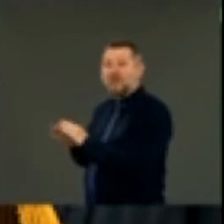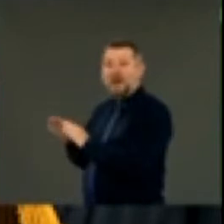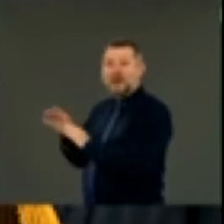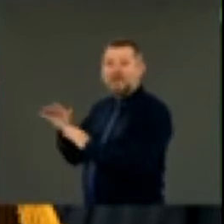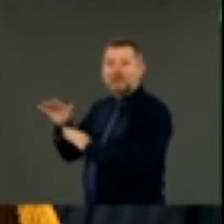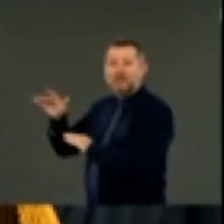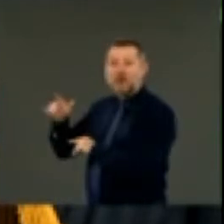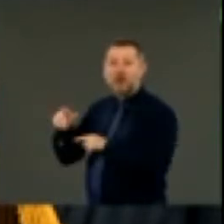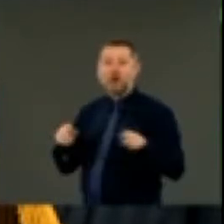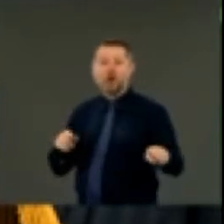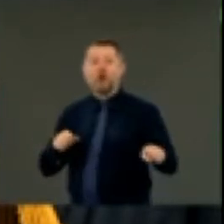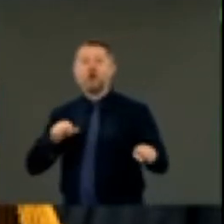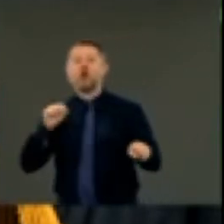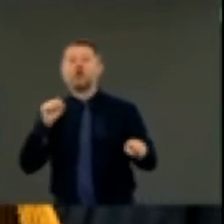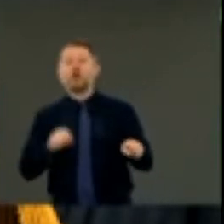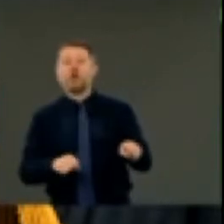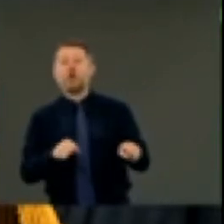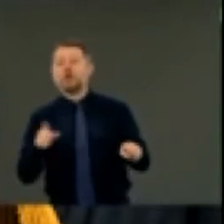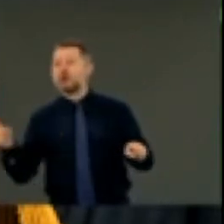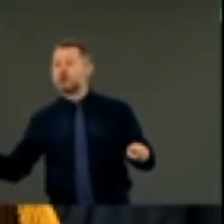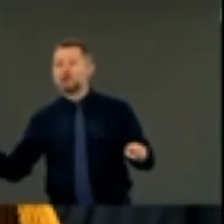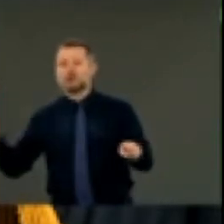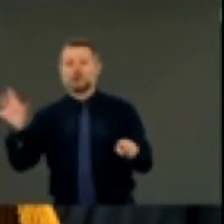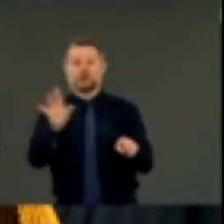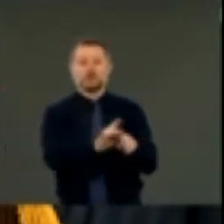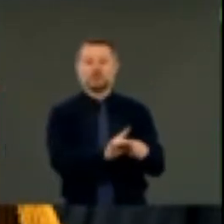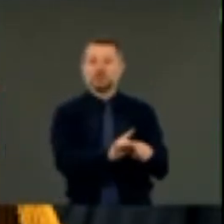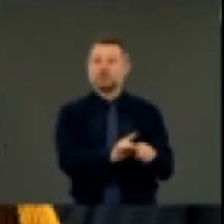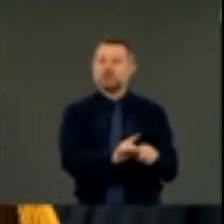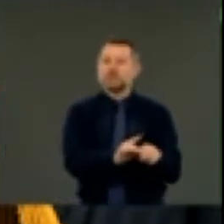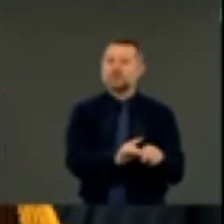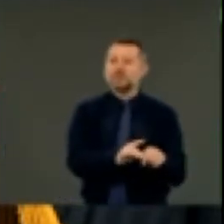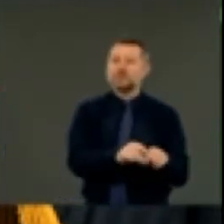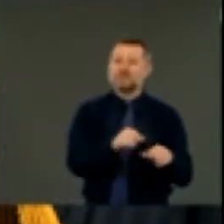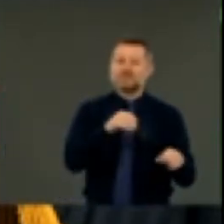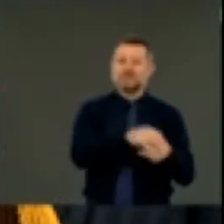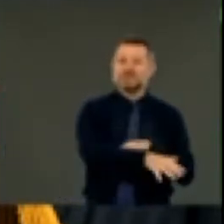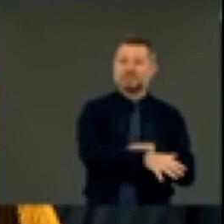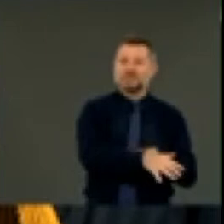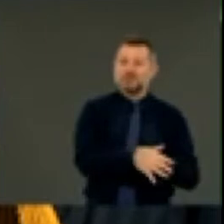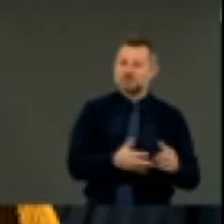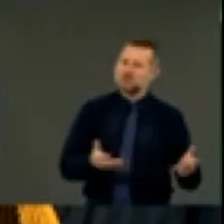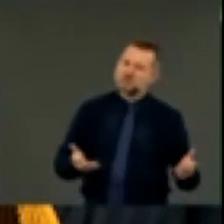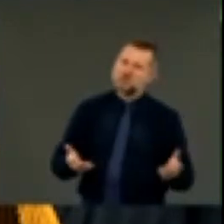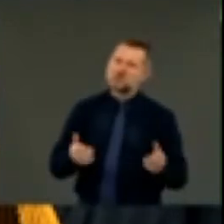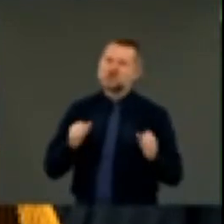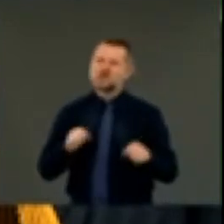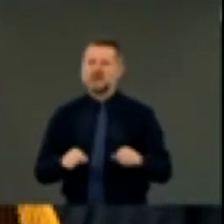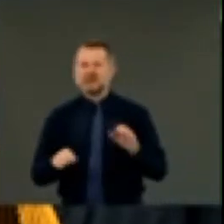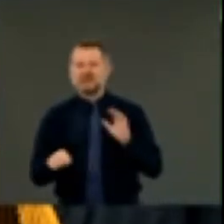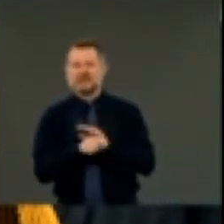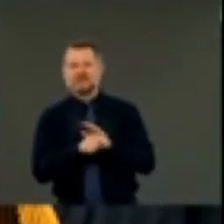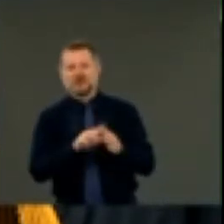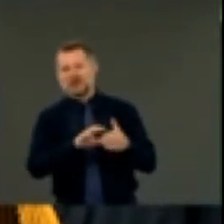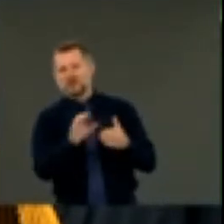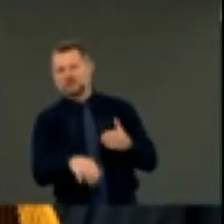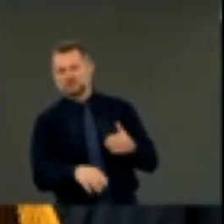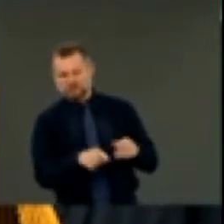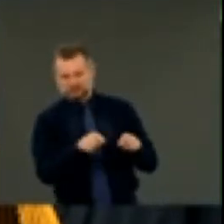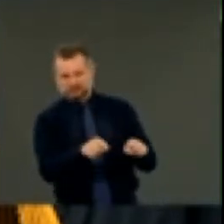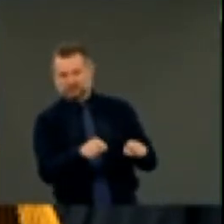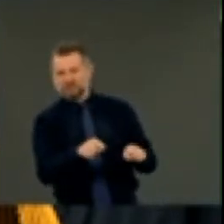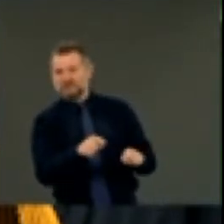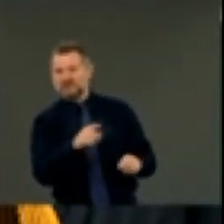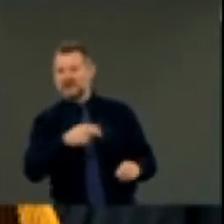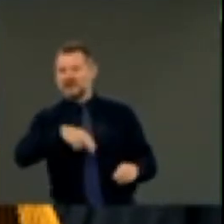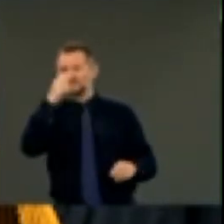susceptible, because the likelihood of negative consequences to them is much, much higher if they stay in a